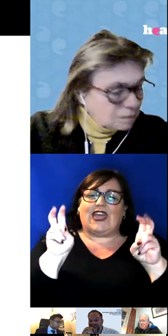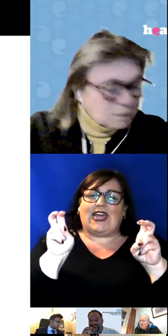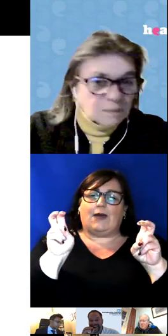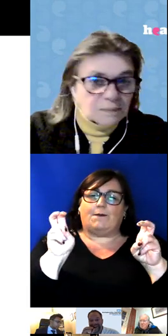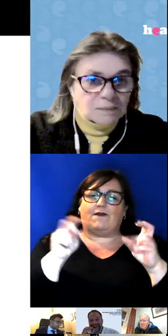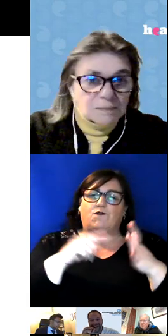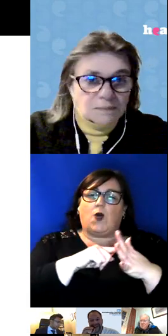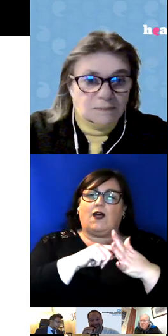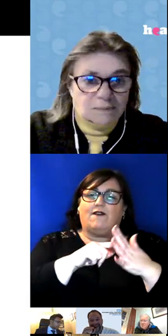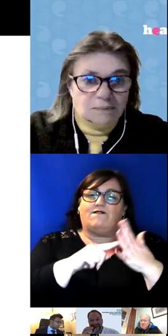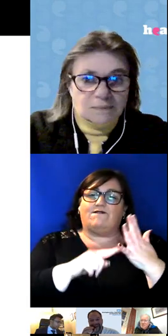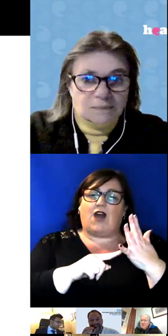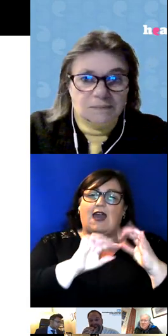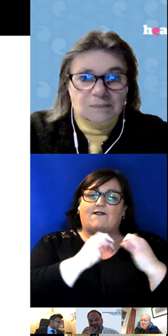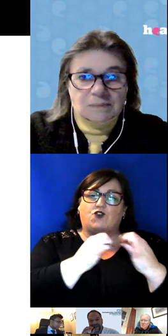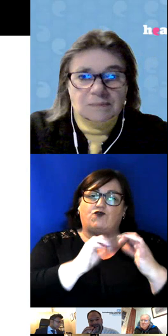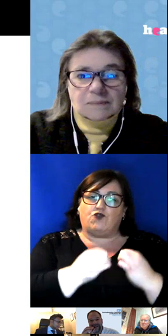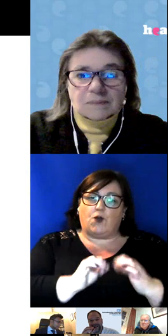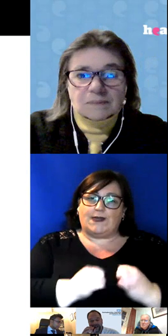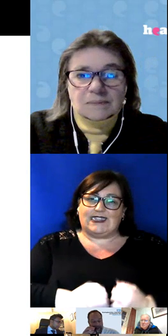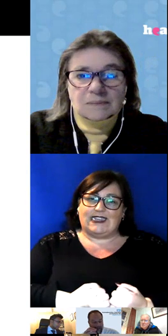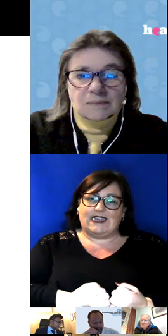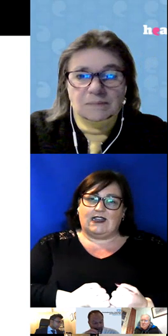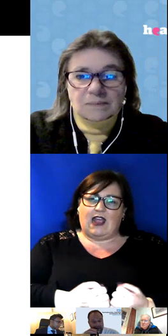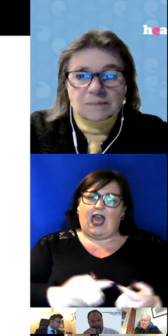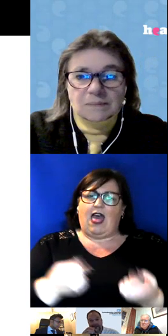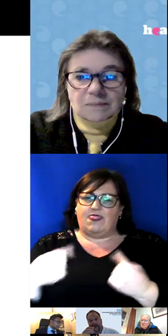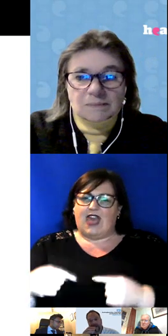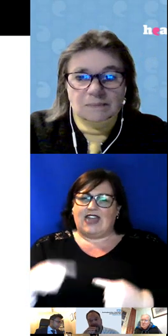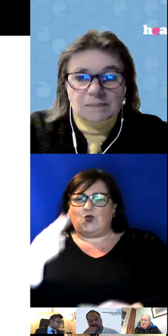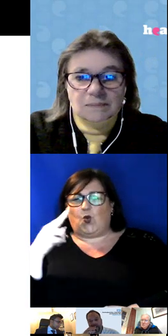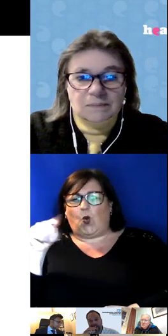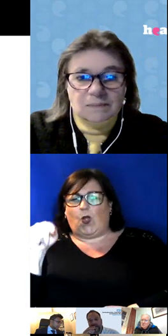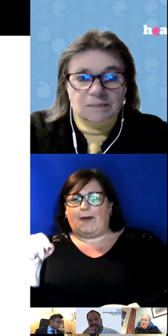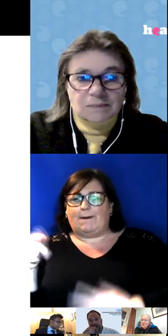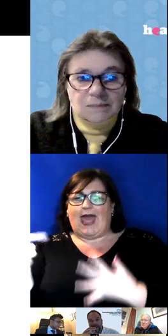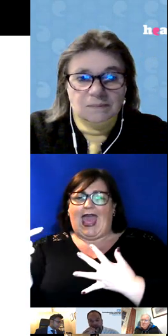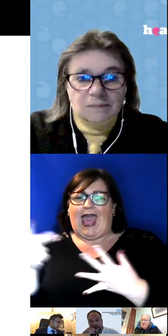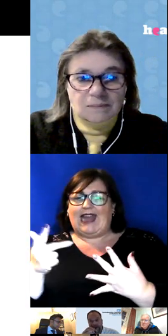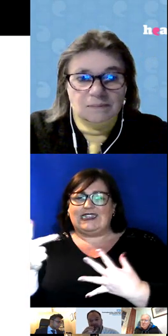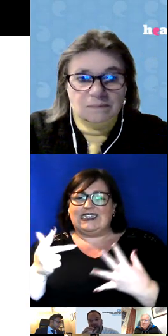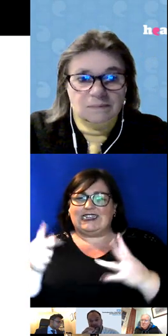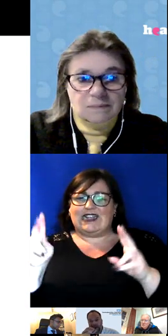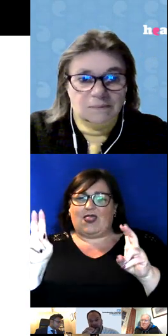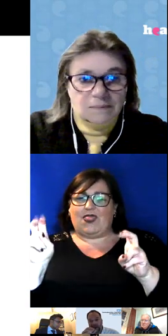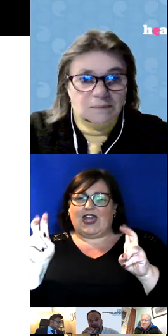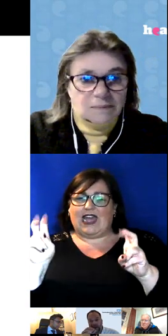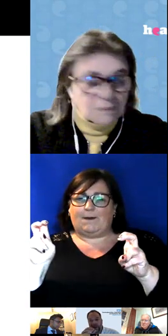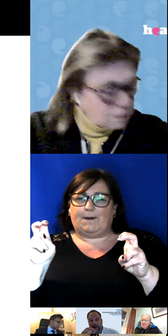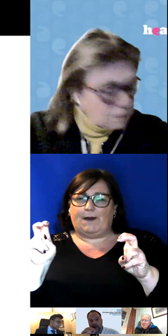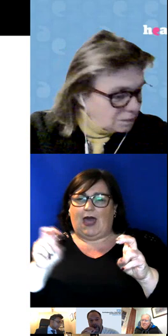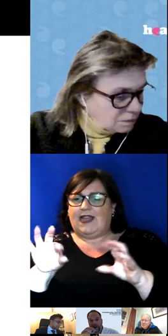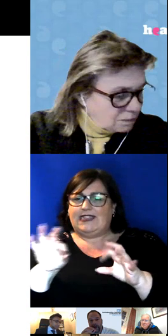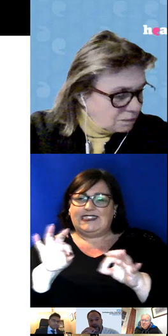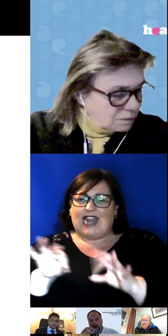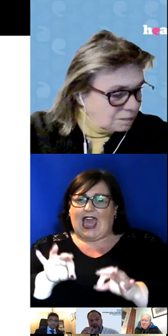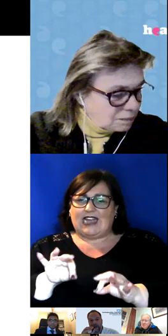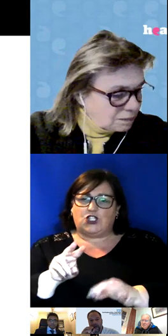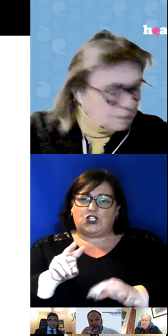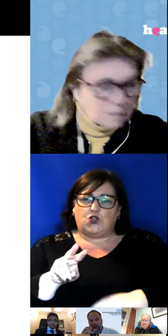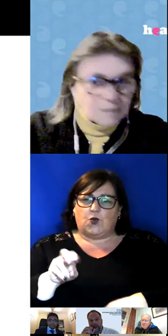groups, but were you to call them 18 themes and then select 2, 3, 4 priorities, you might have